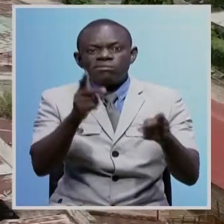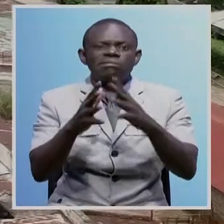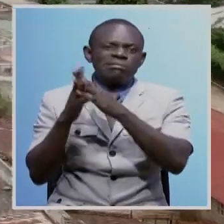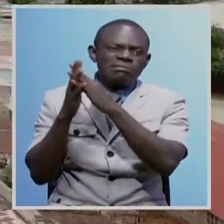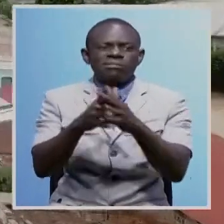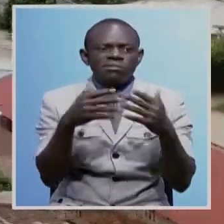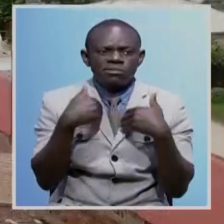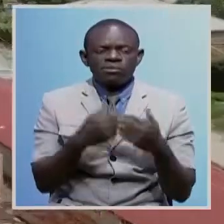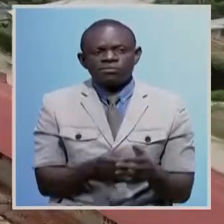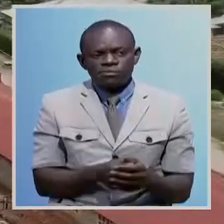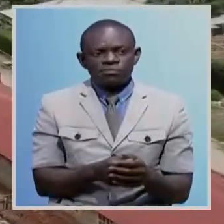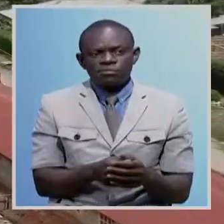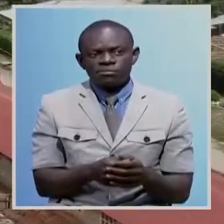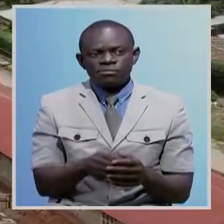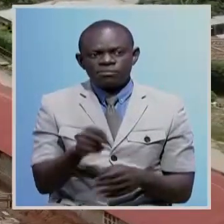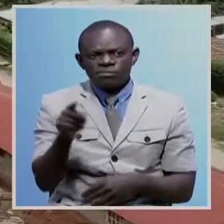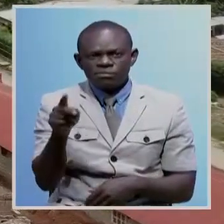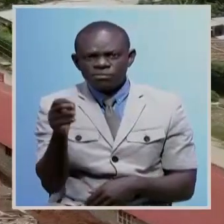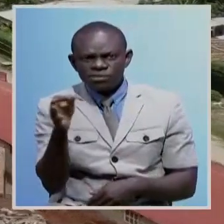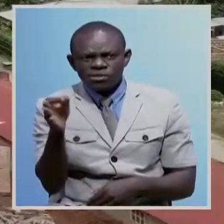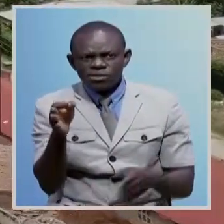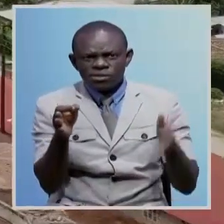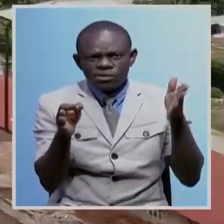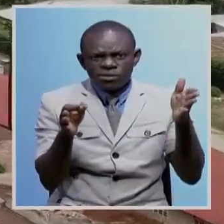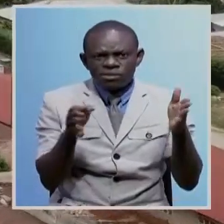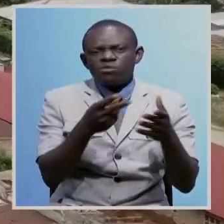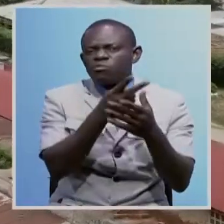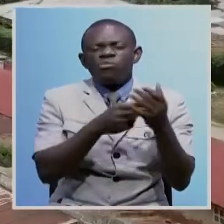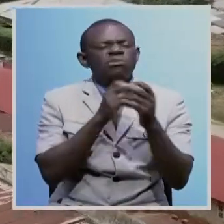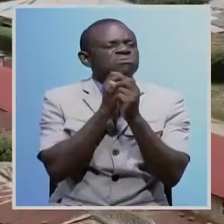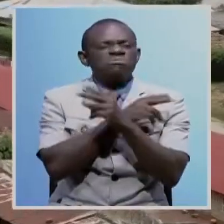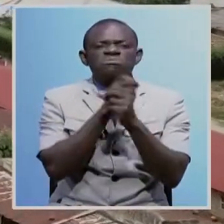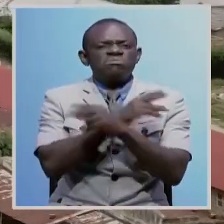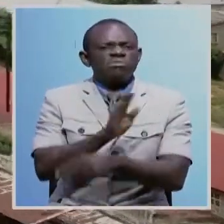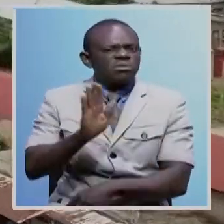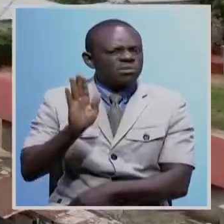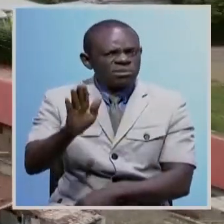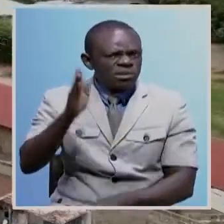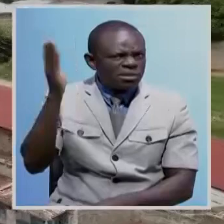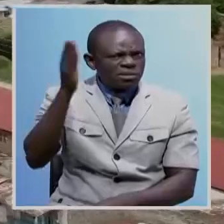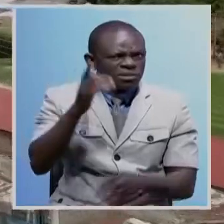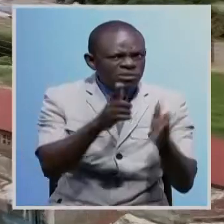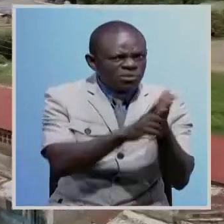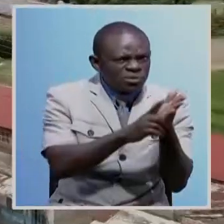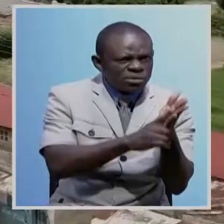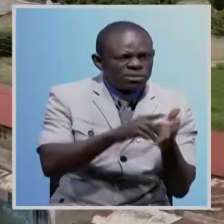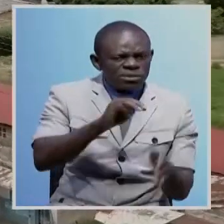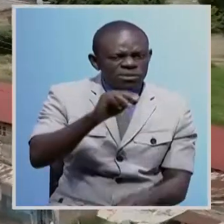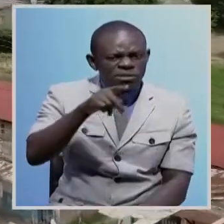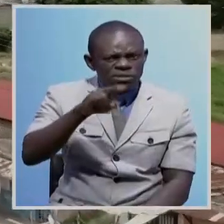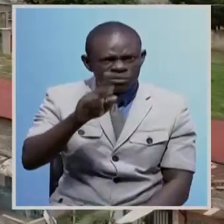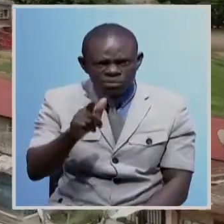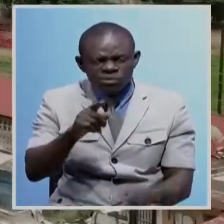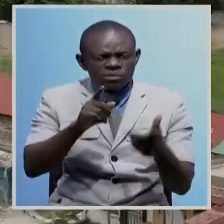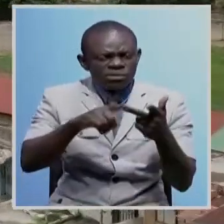for National Development, UPND, have opposed the suspension of the activities in Lusaka, Mpulungu, Nakonde, and Namwala